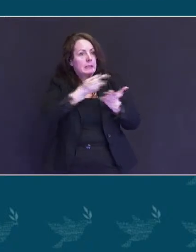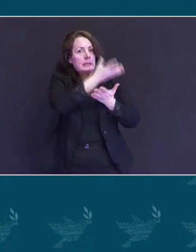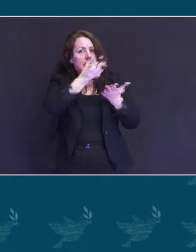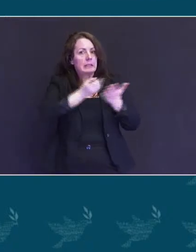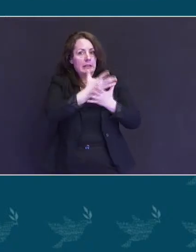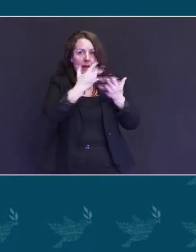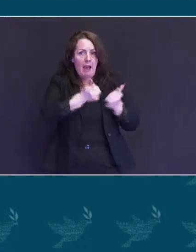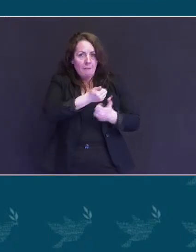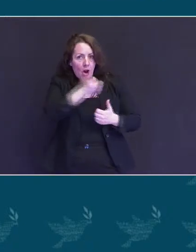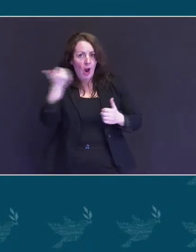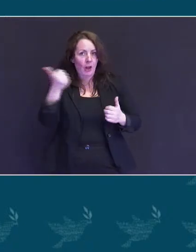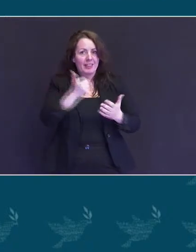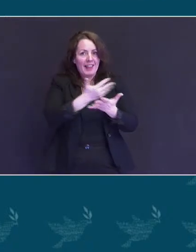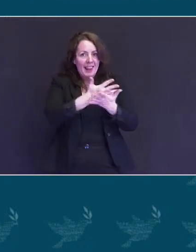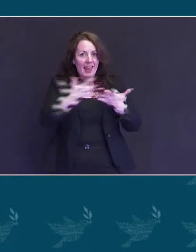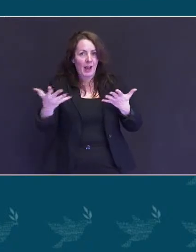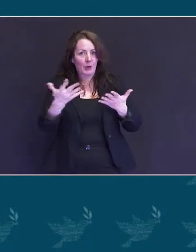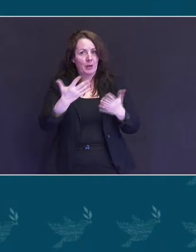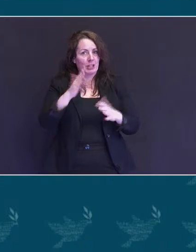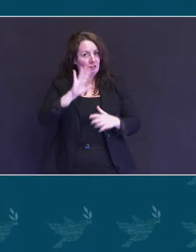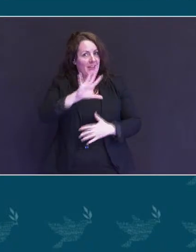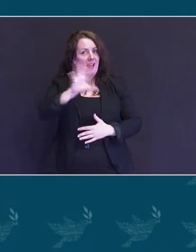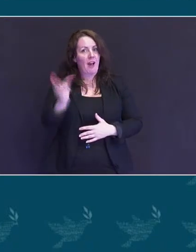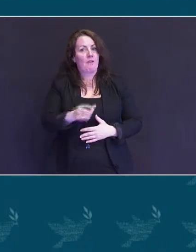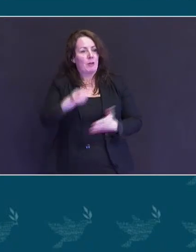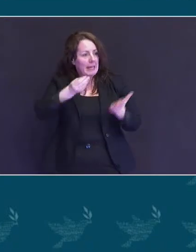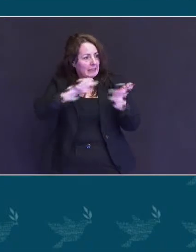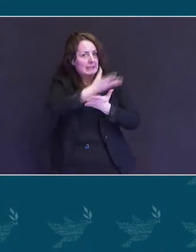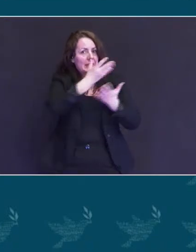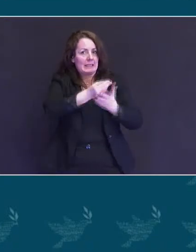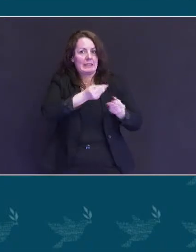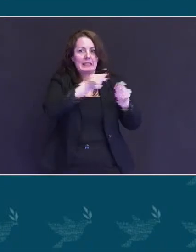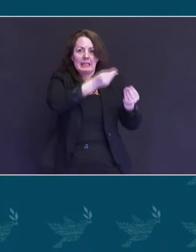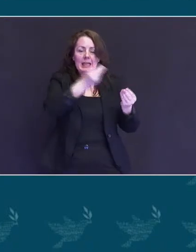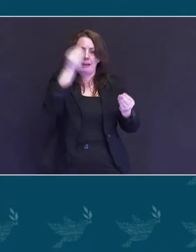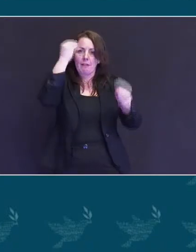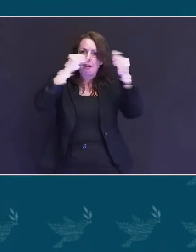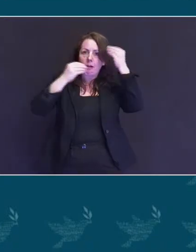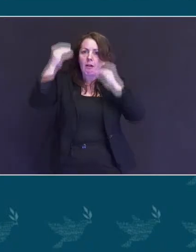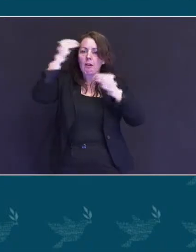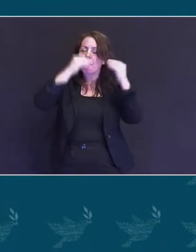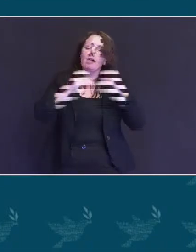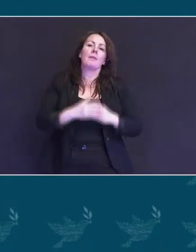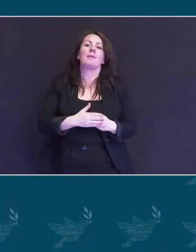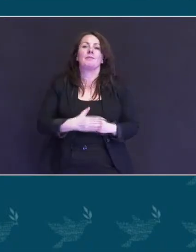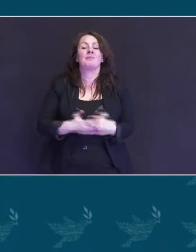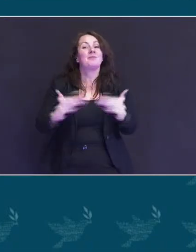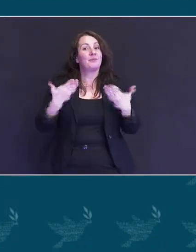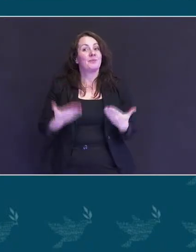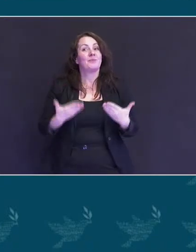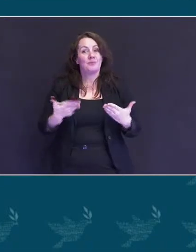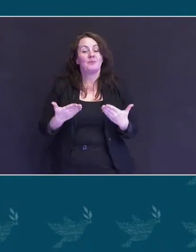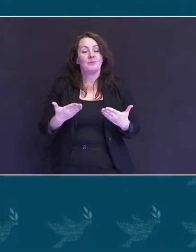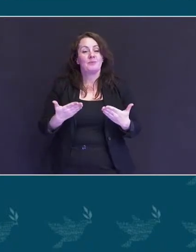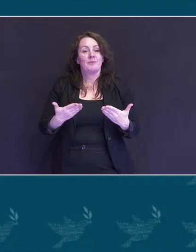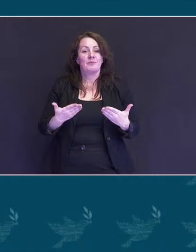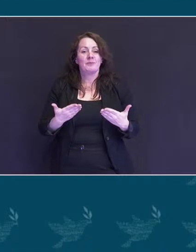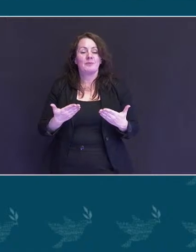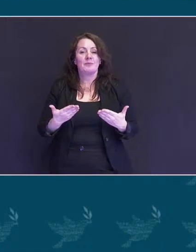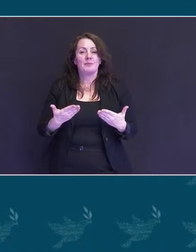languages. We have now moved to introducing what we call mother tongue-based